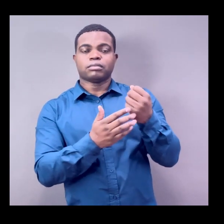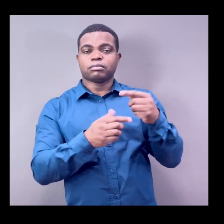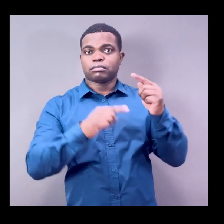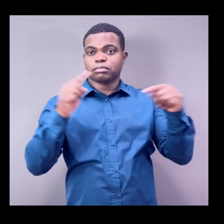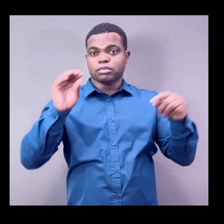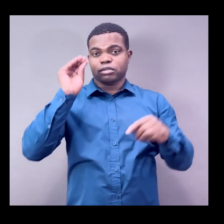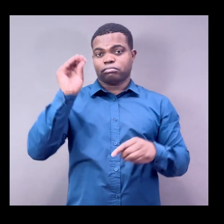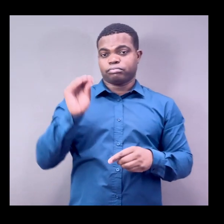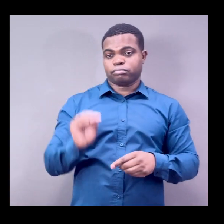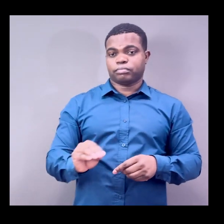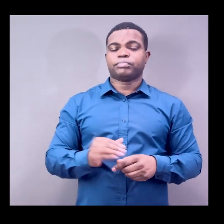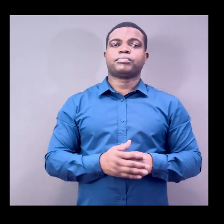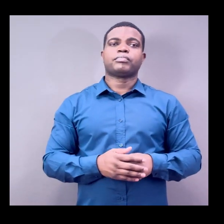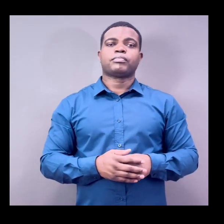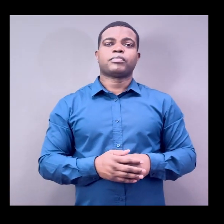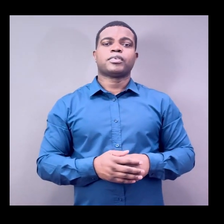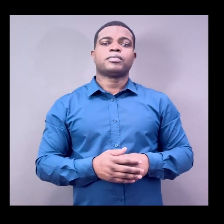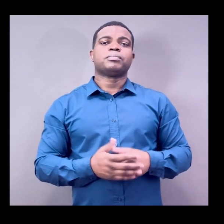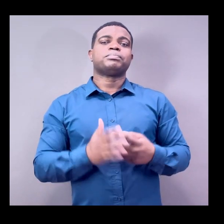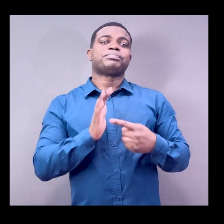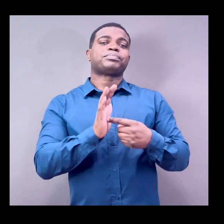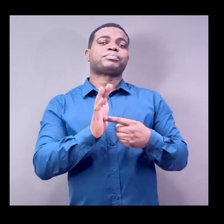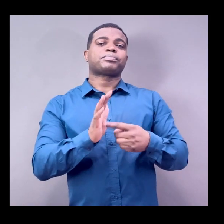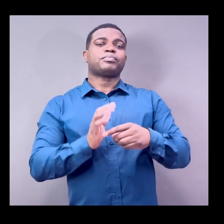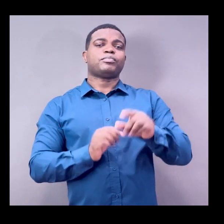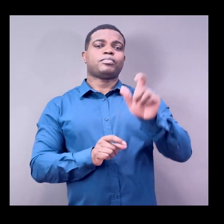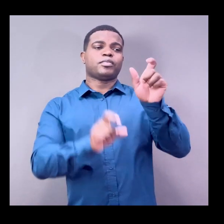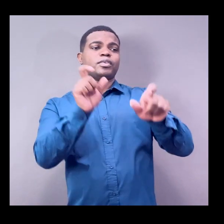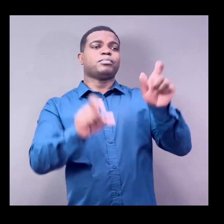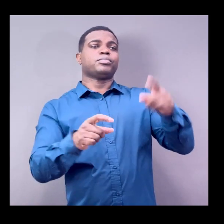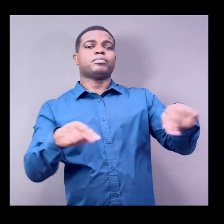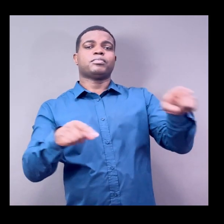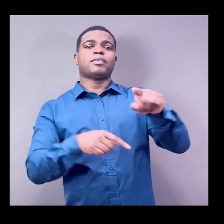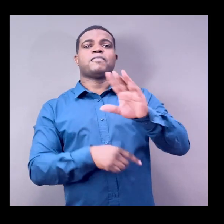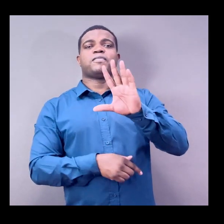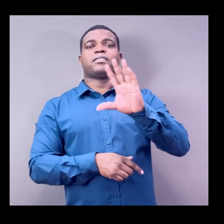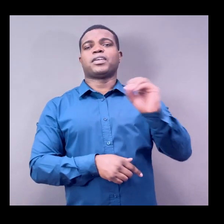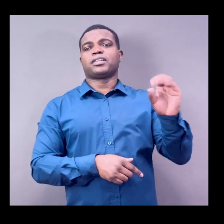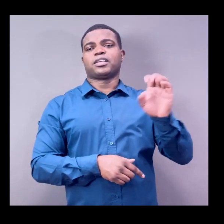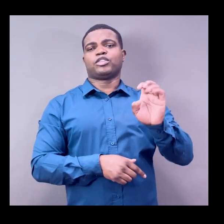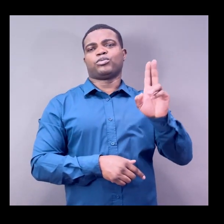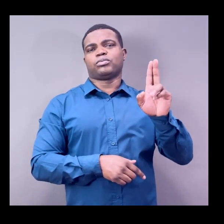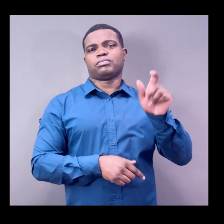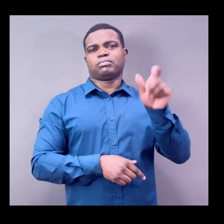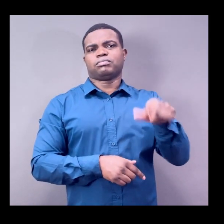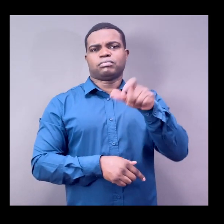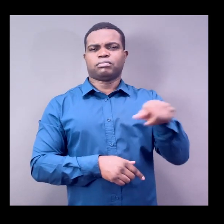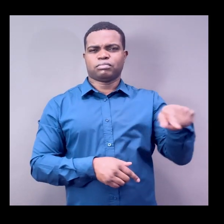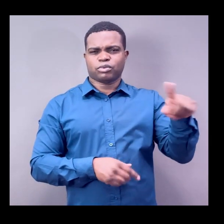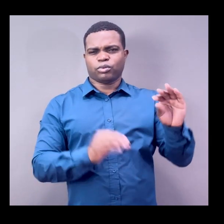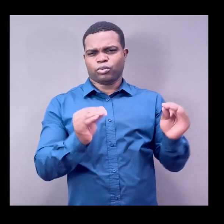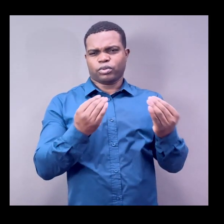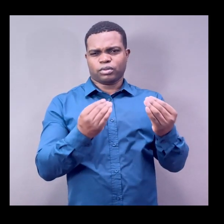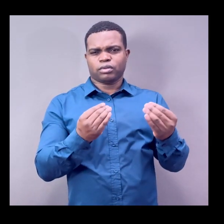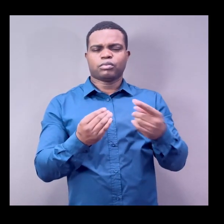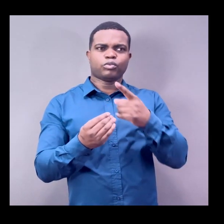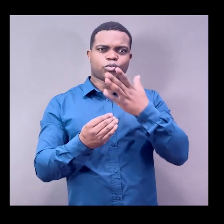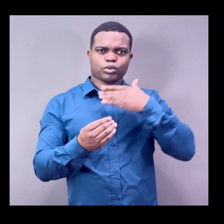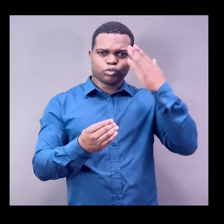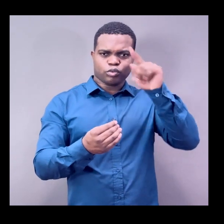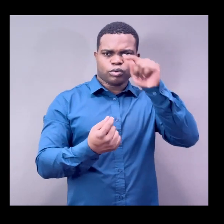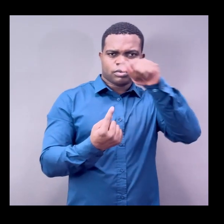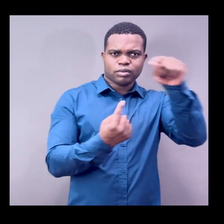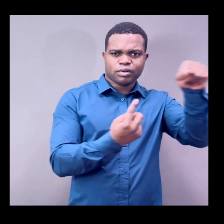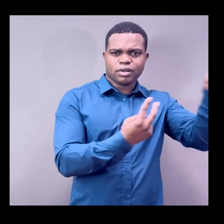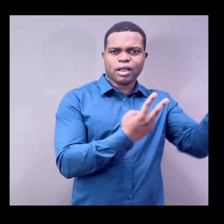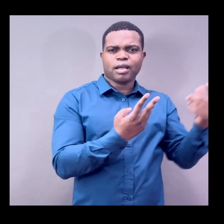uh, increasing the knowledge of 500 EU citizens who are young people. So here